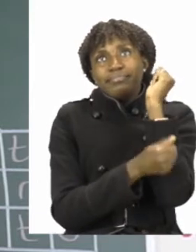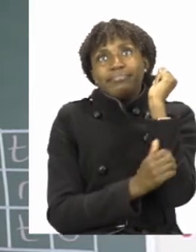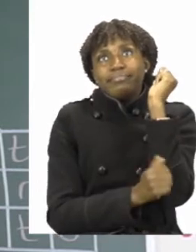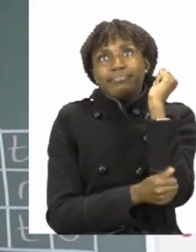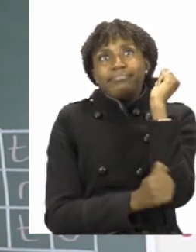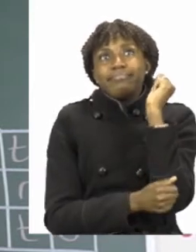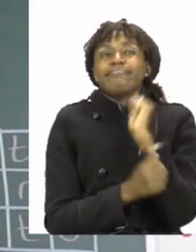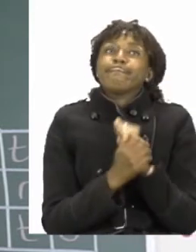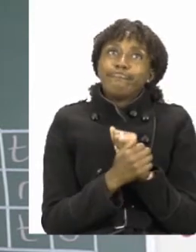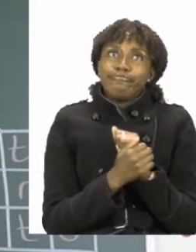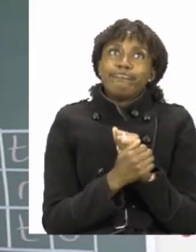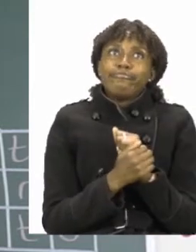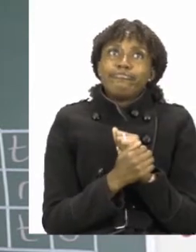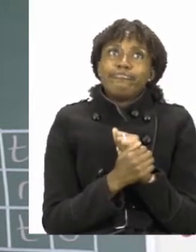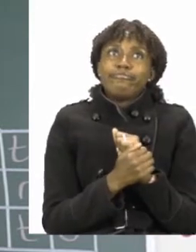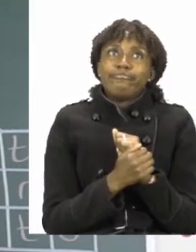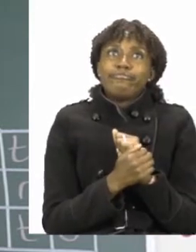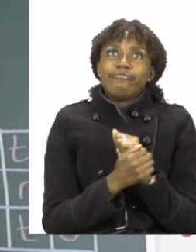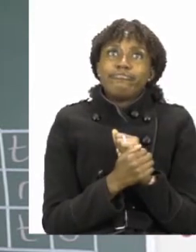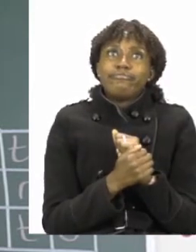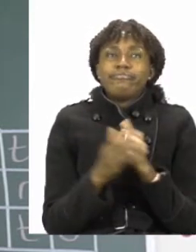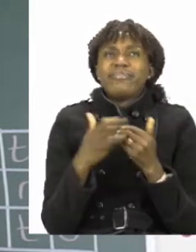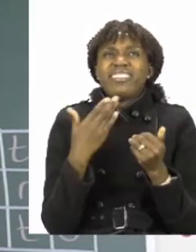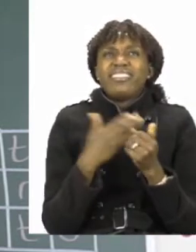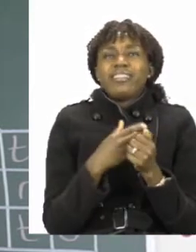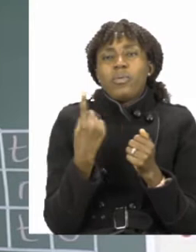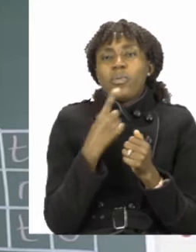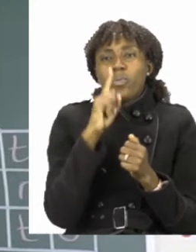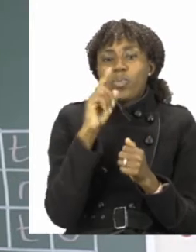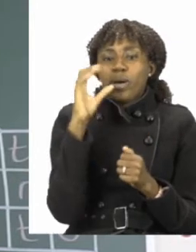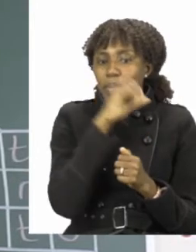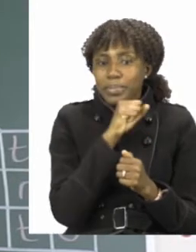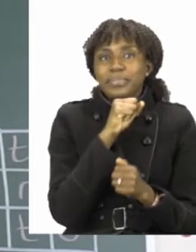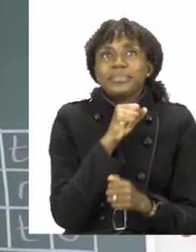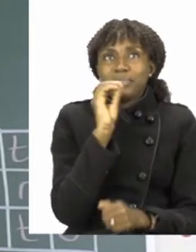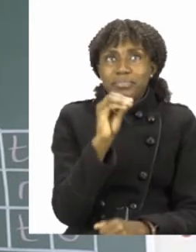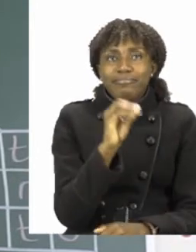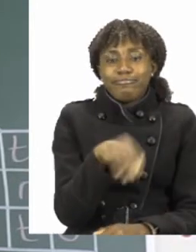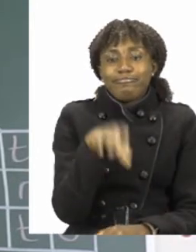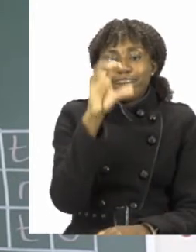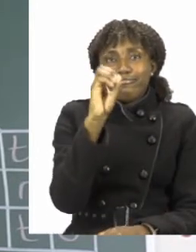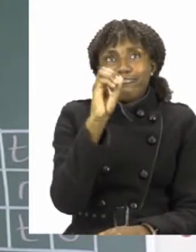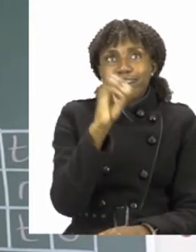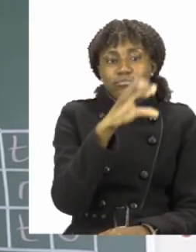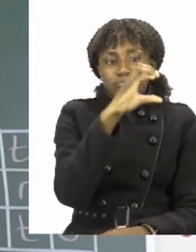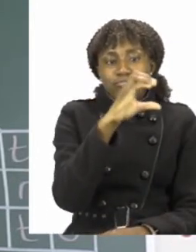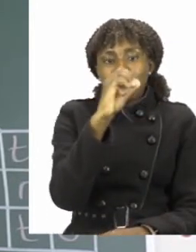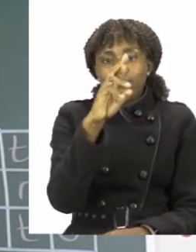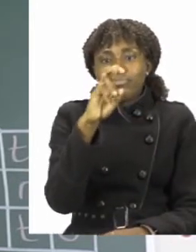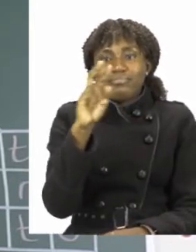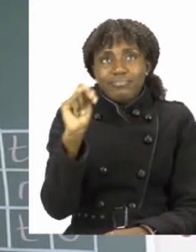word corn. Now, this one's simple because it's only one that's missing. So go ahead and fill that one in as